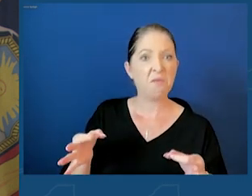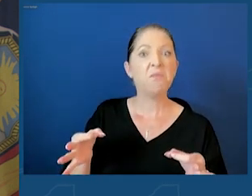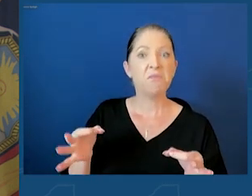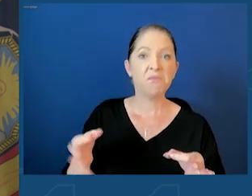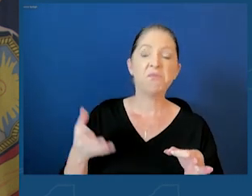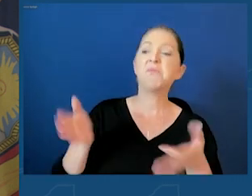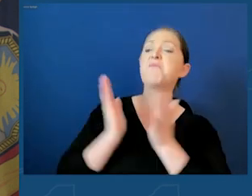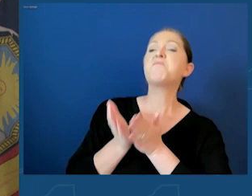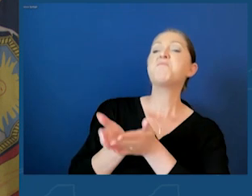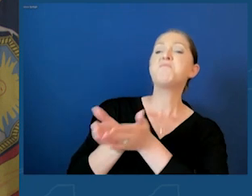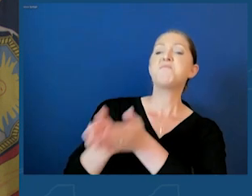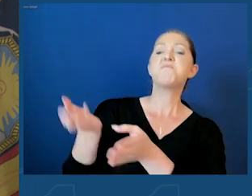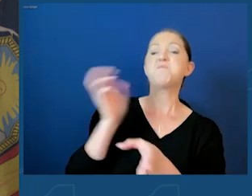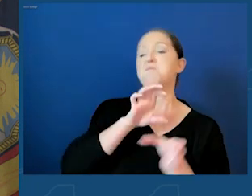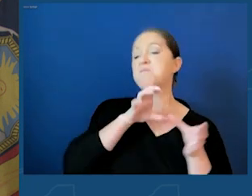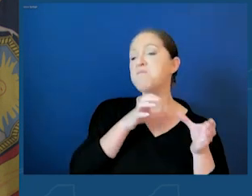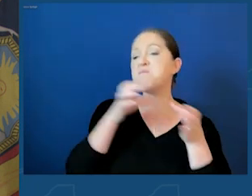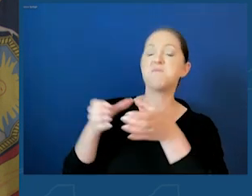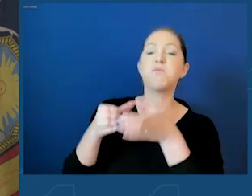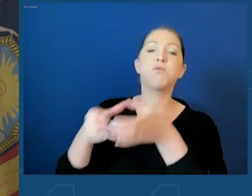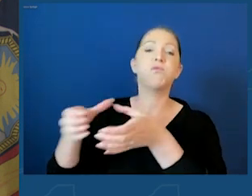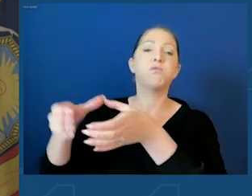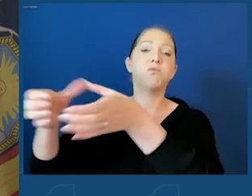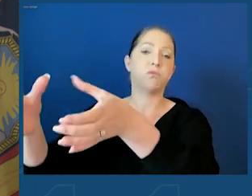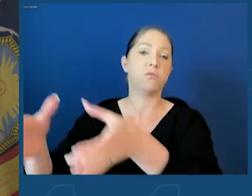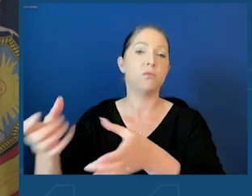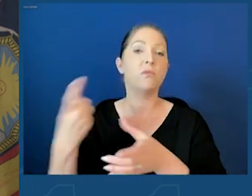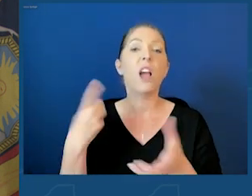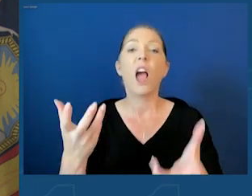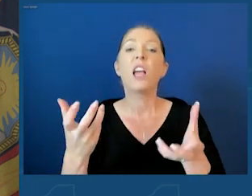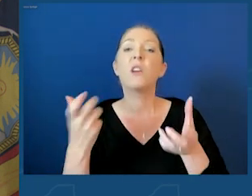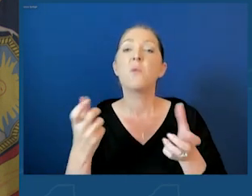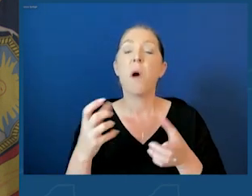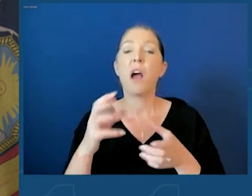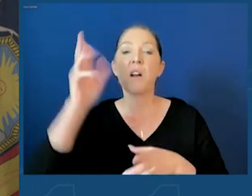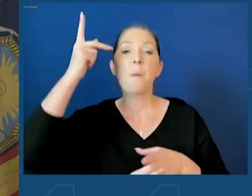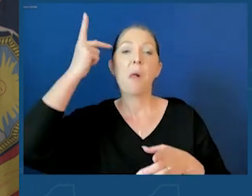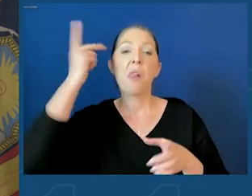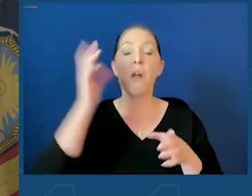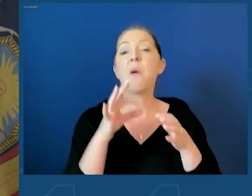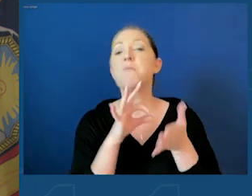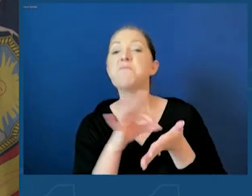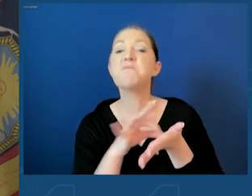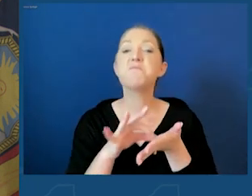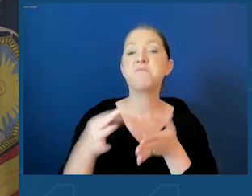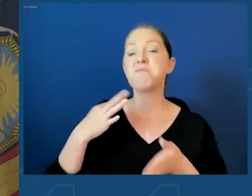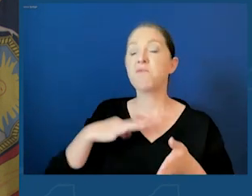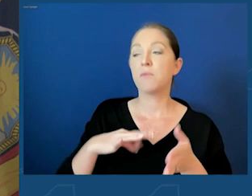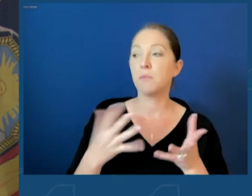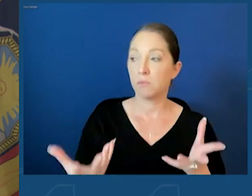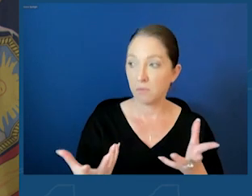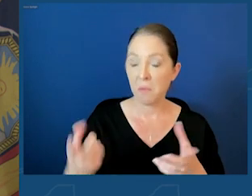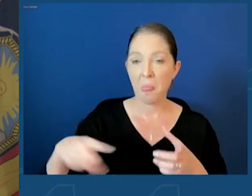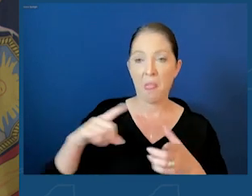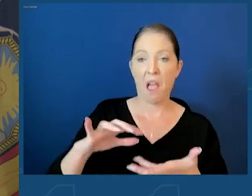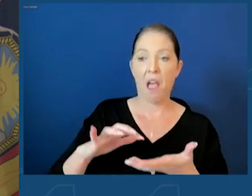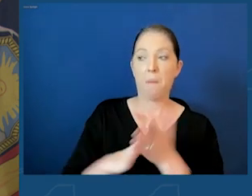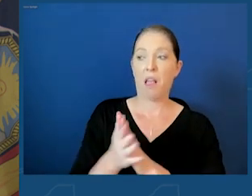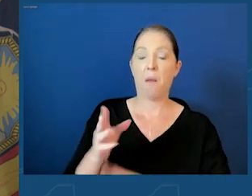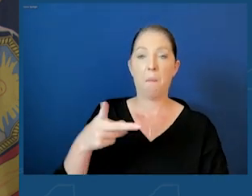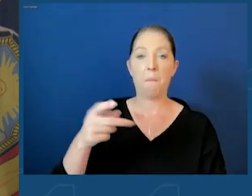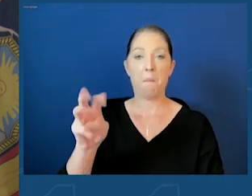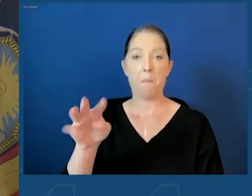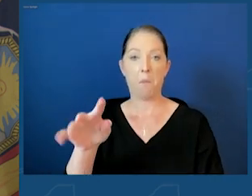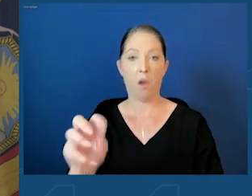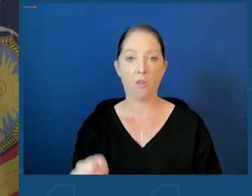out to score cheap political points, treating these individuals as pawns. Since that time, the state has deployed